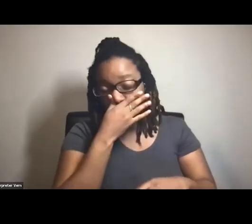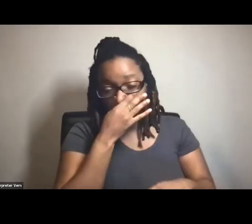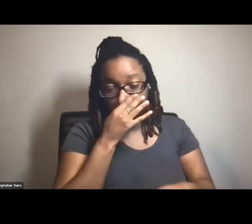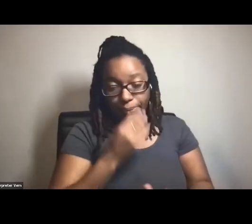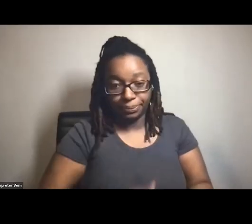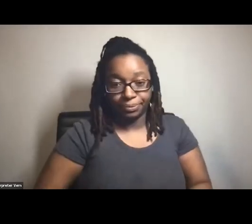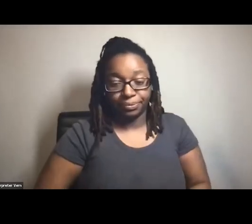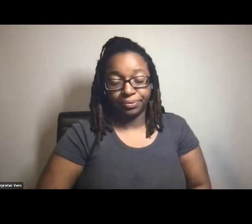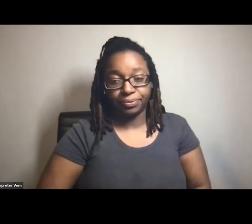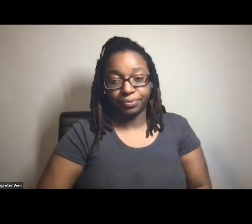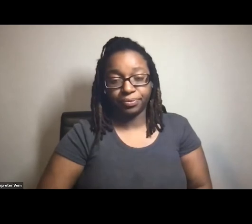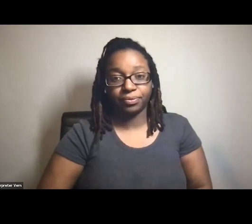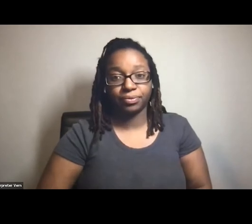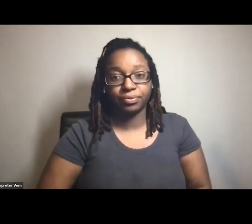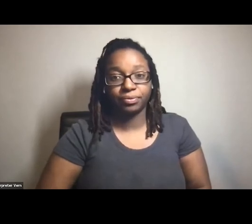Oops, dropped.